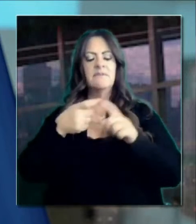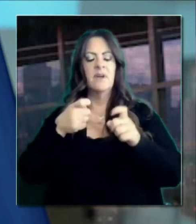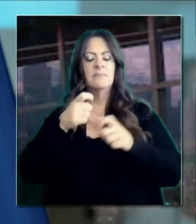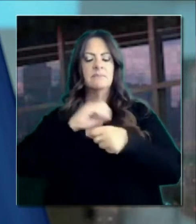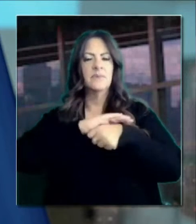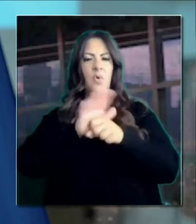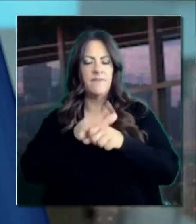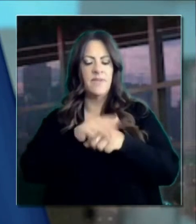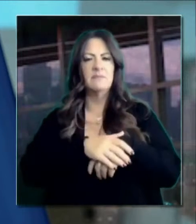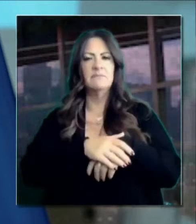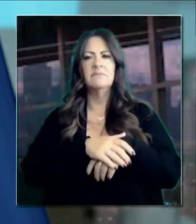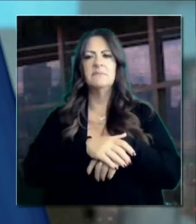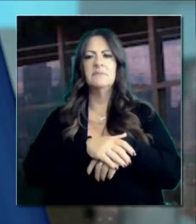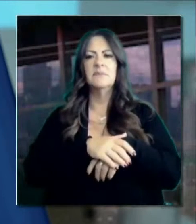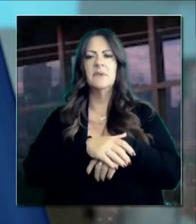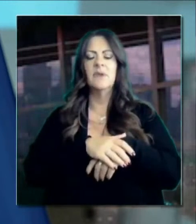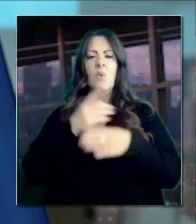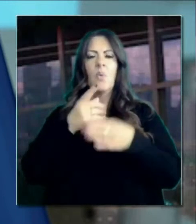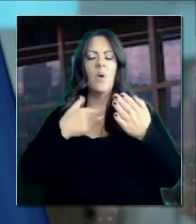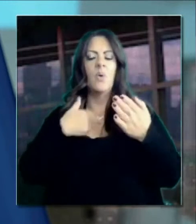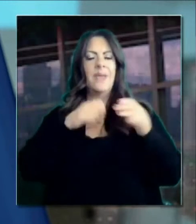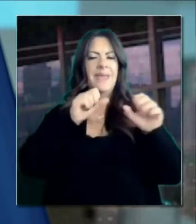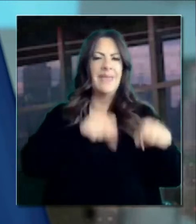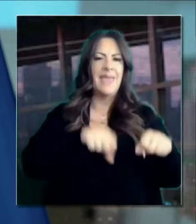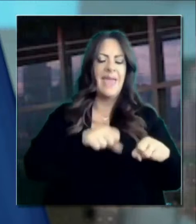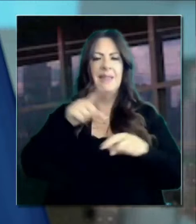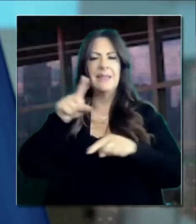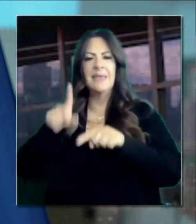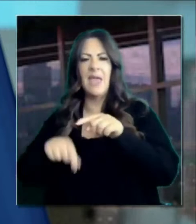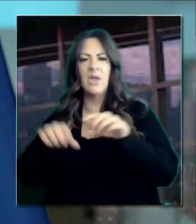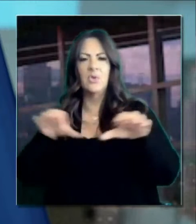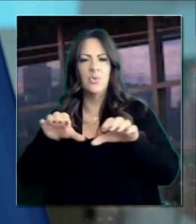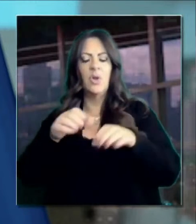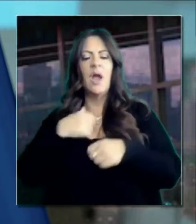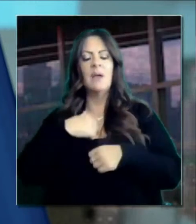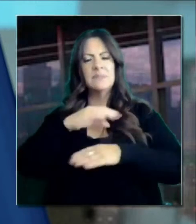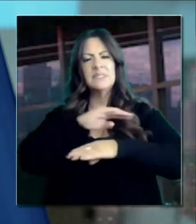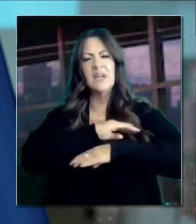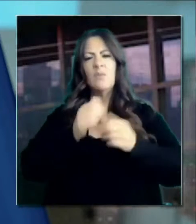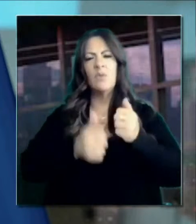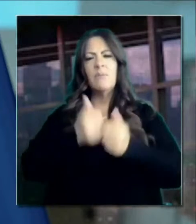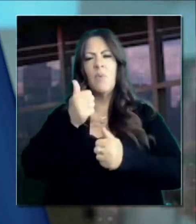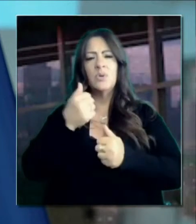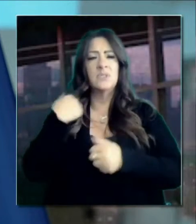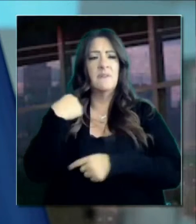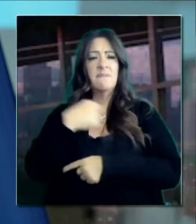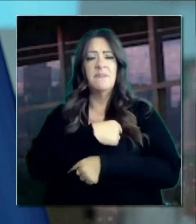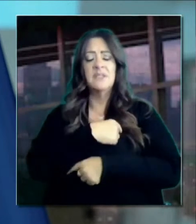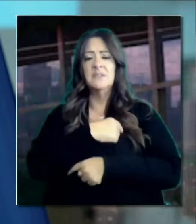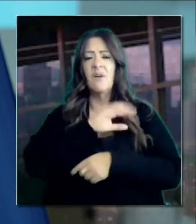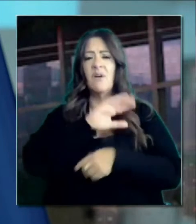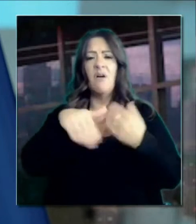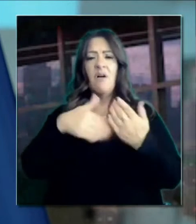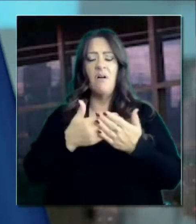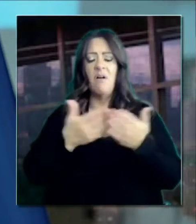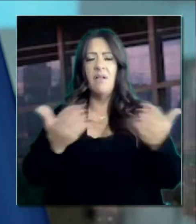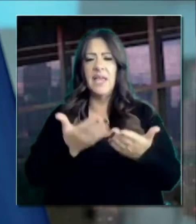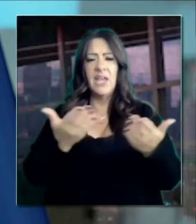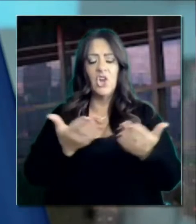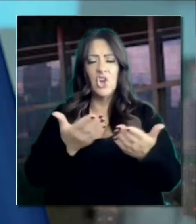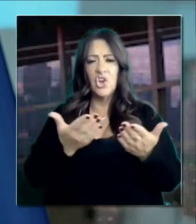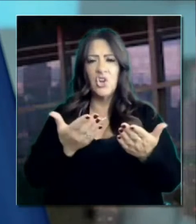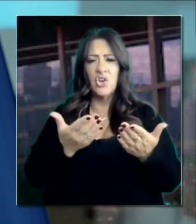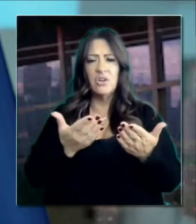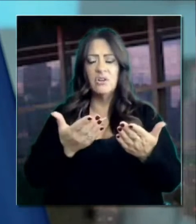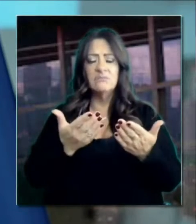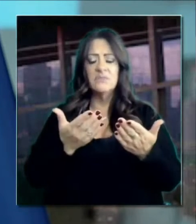should and shouldn't do, I'm very satisfied with the approach the vast majority of us have taken across the spectrum. States, large